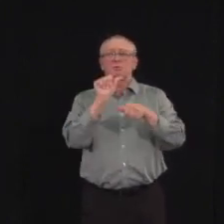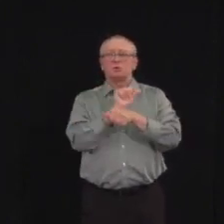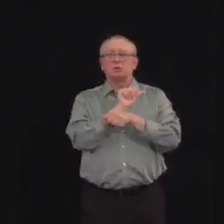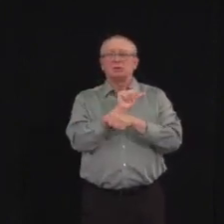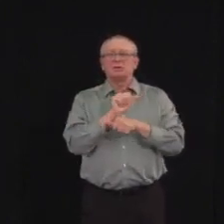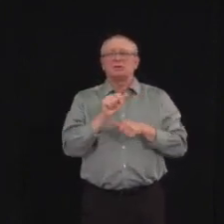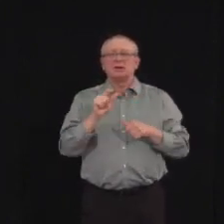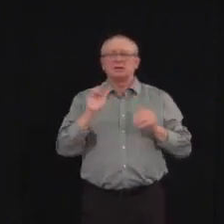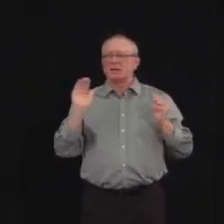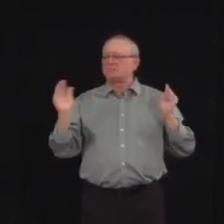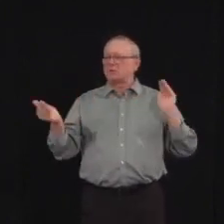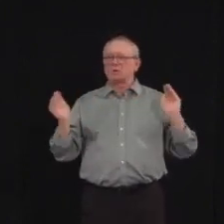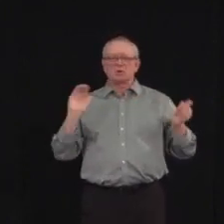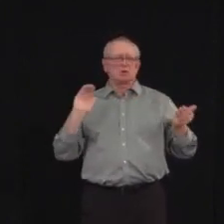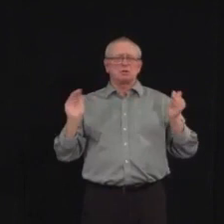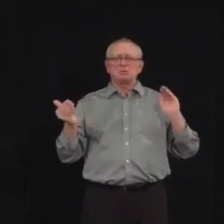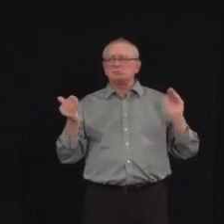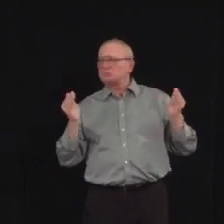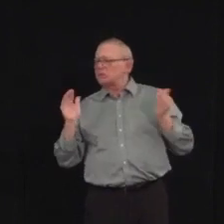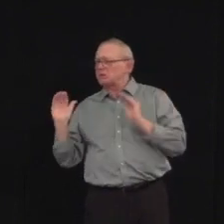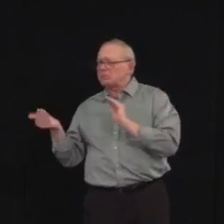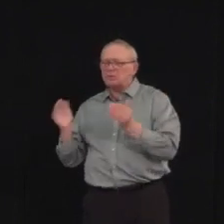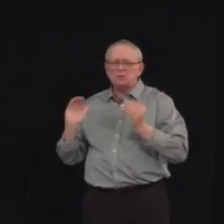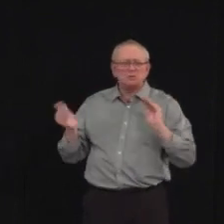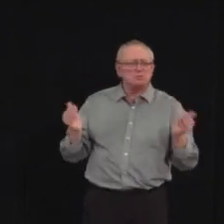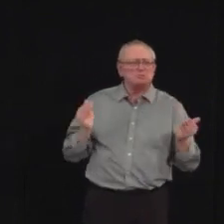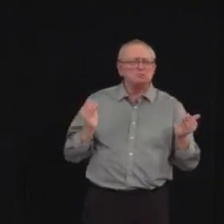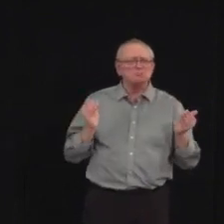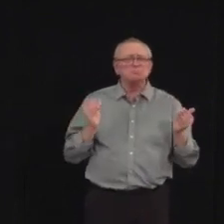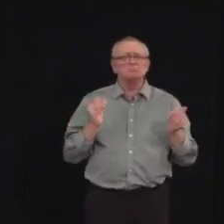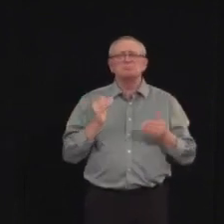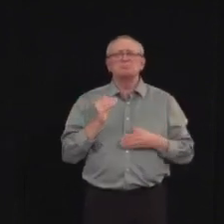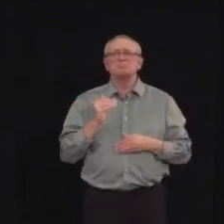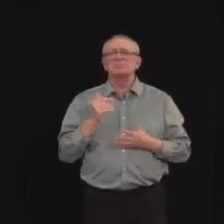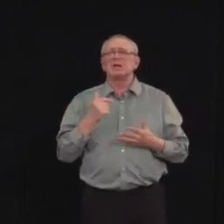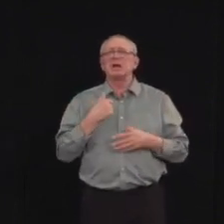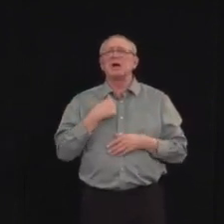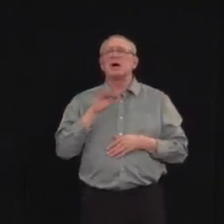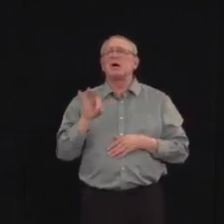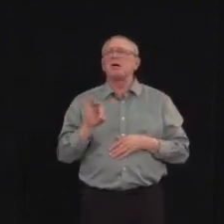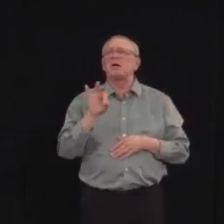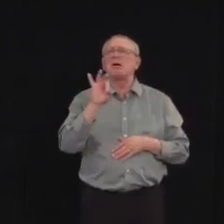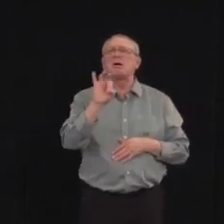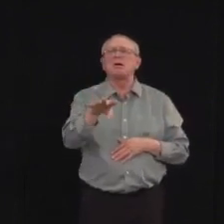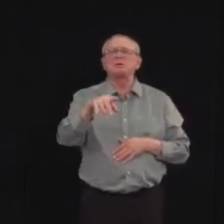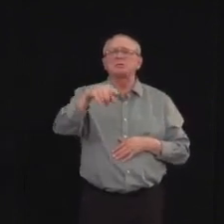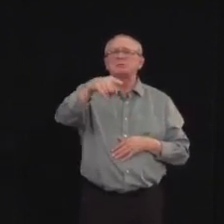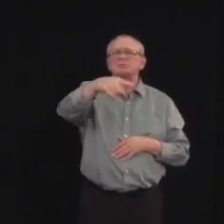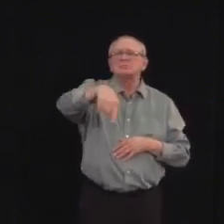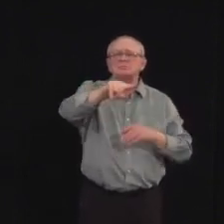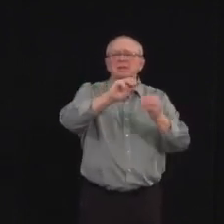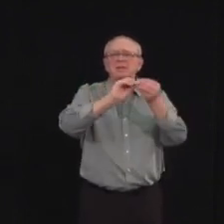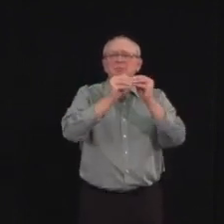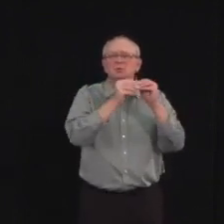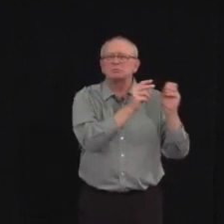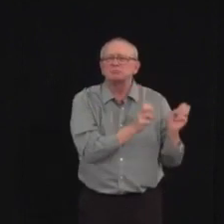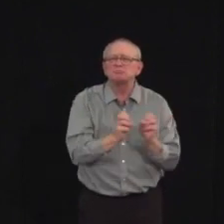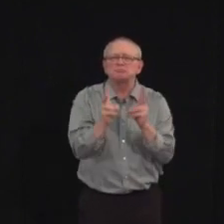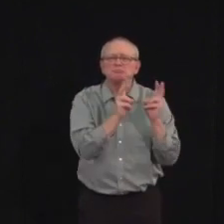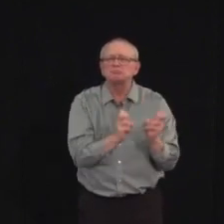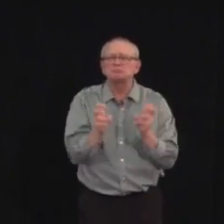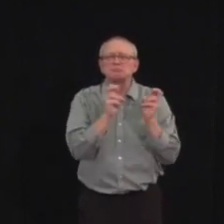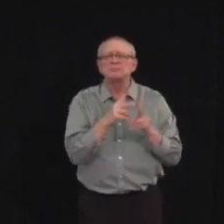models, I challenged our team that's working on the modeling to come up with